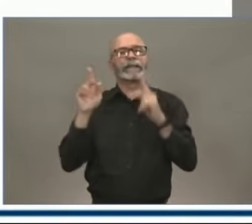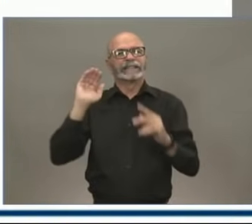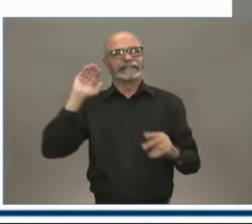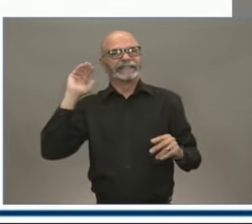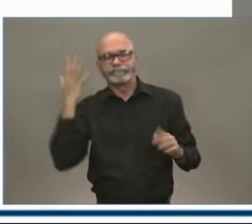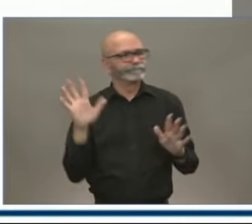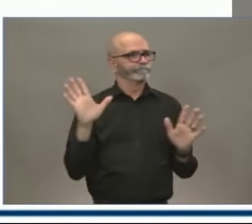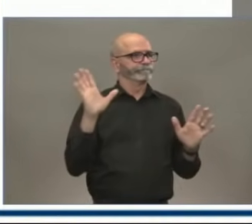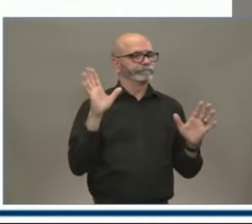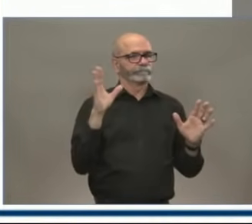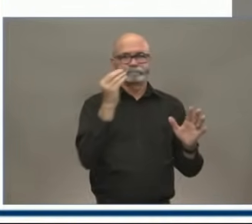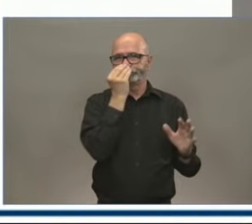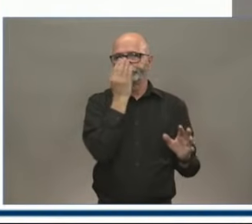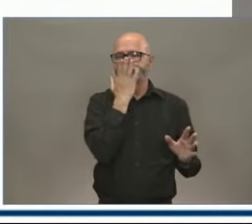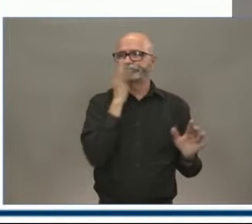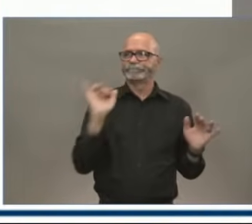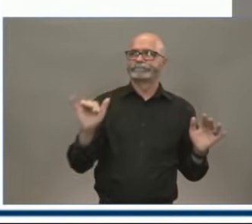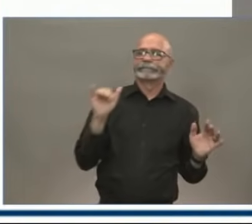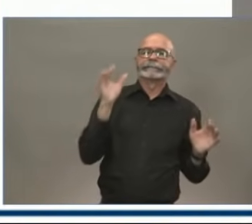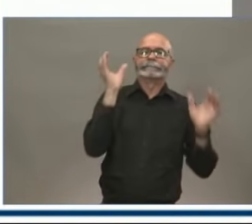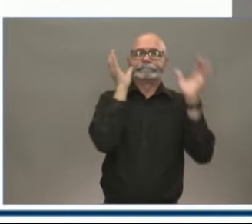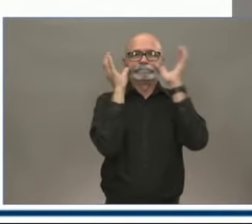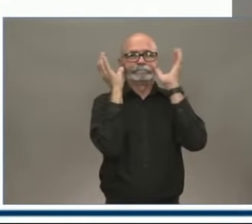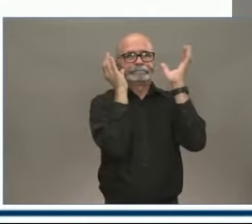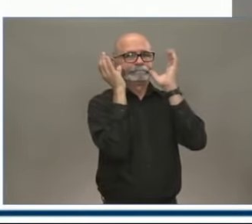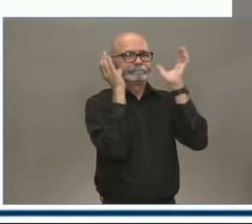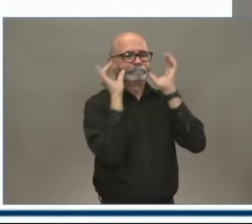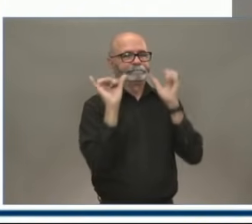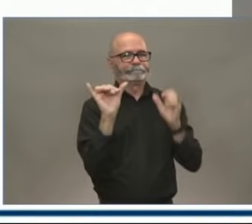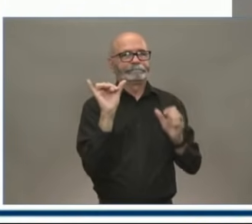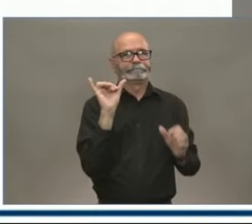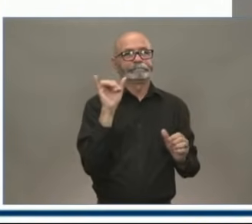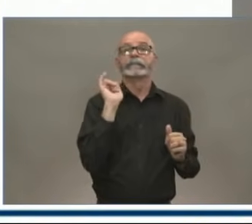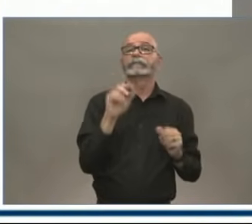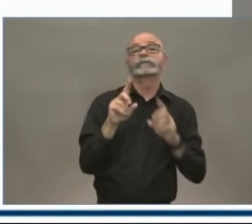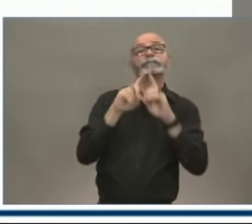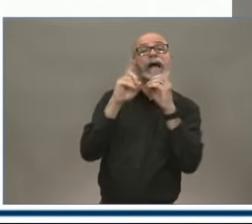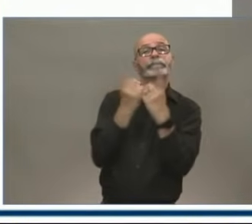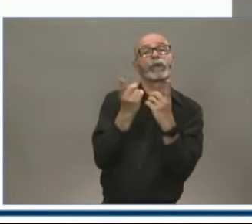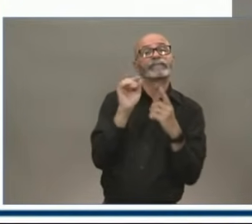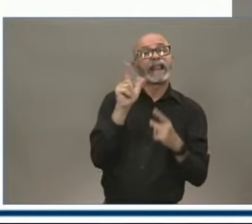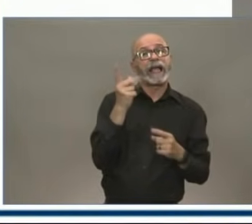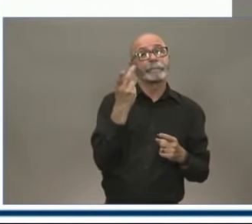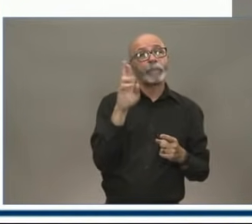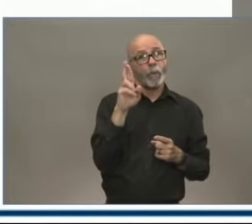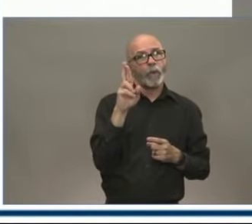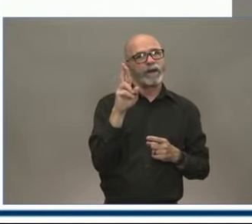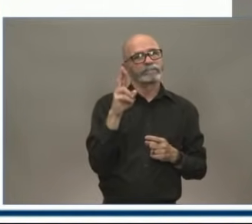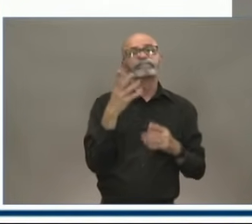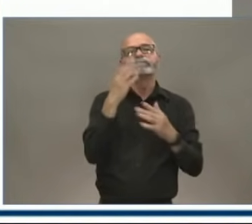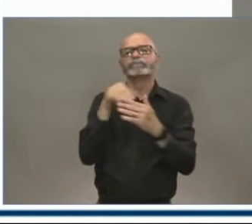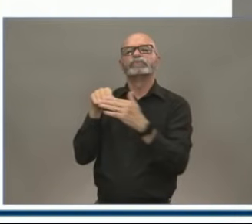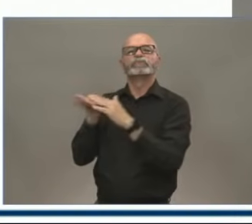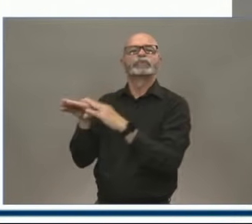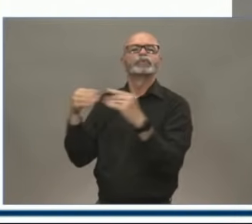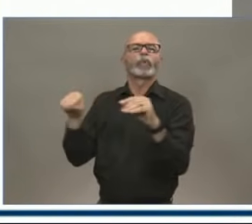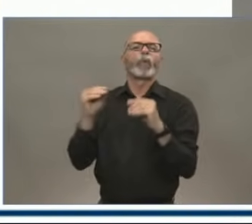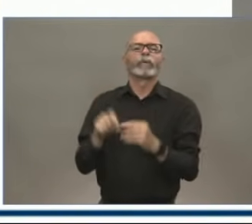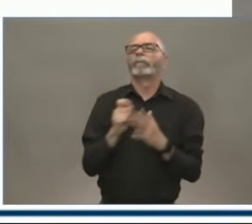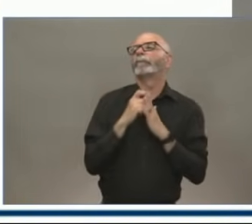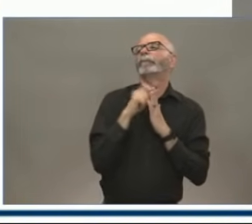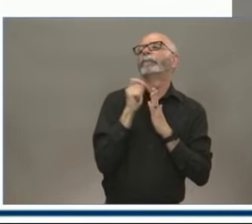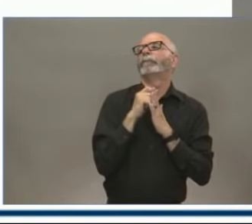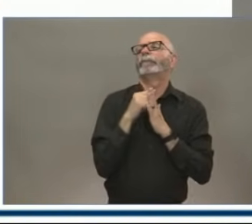few challenging areas. For my colleagues at the Department of Labor, they visited a number of retail locations around the city this